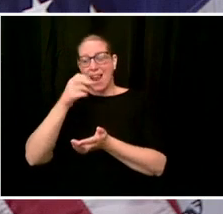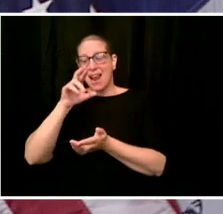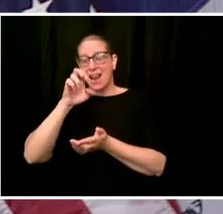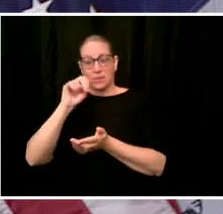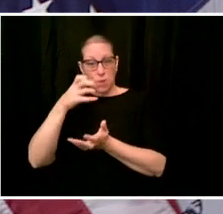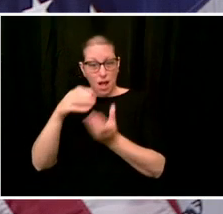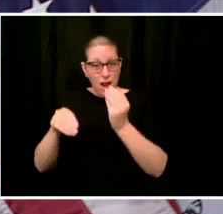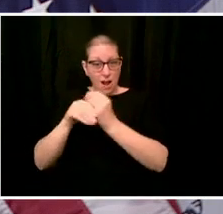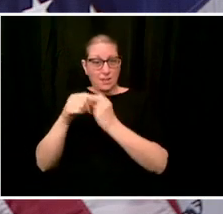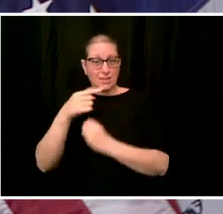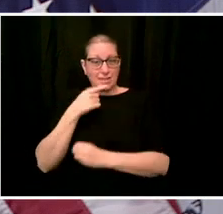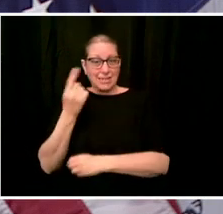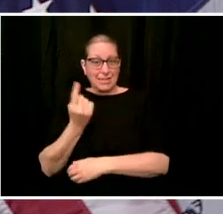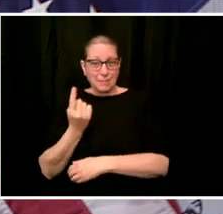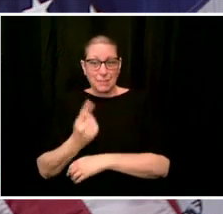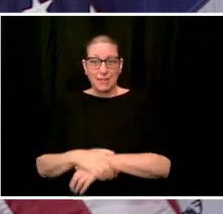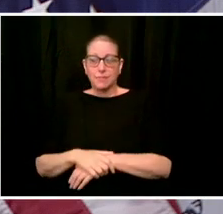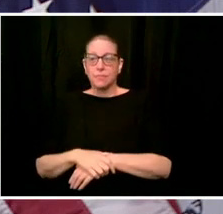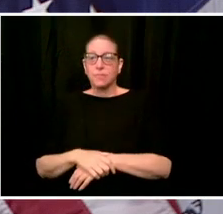go.